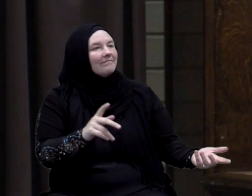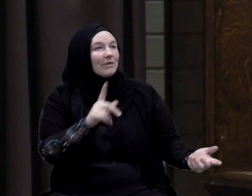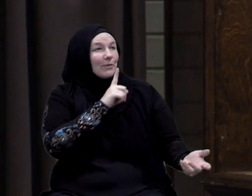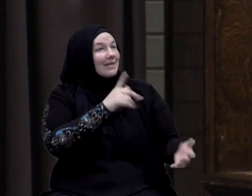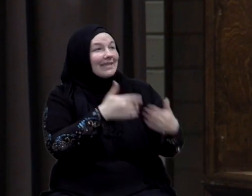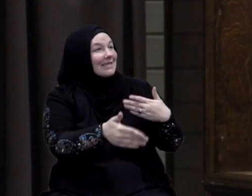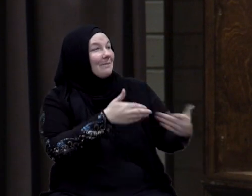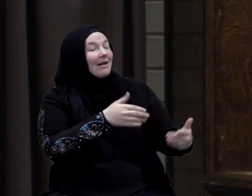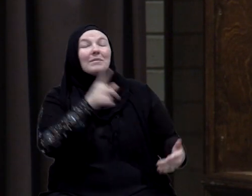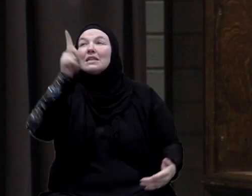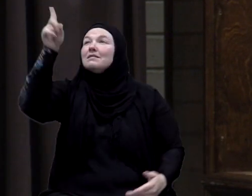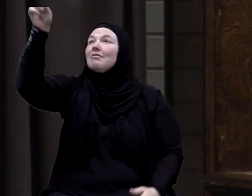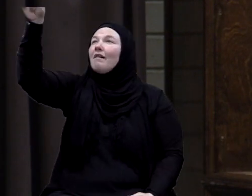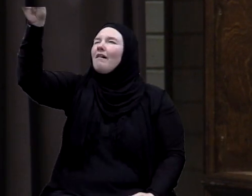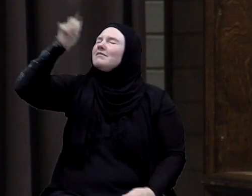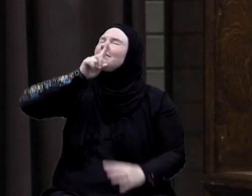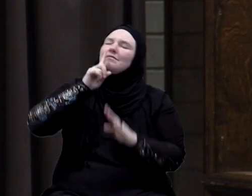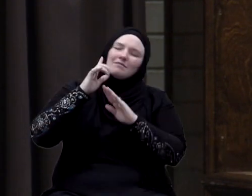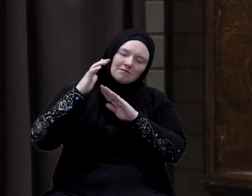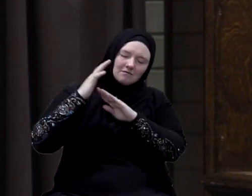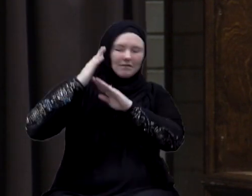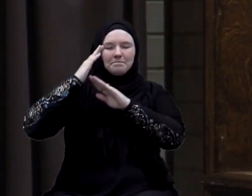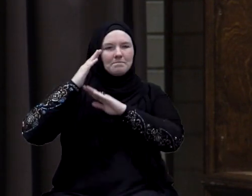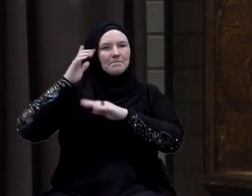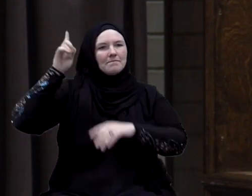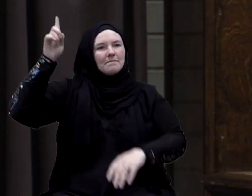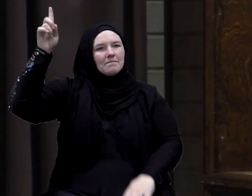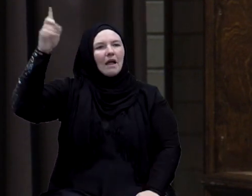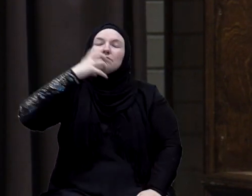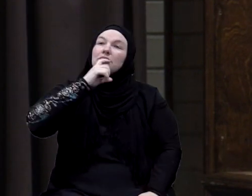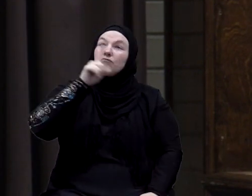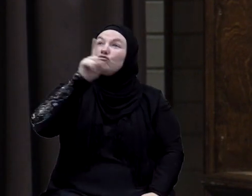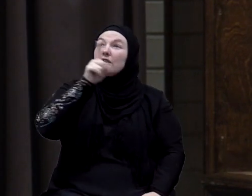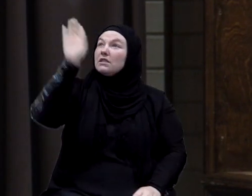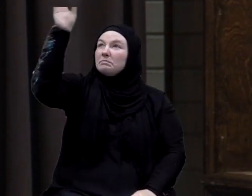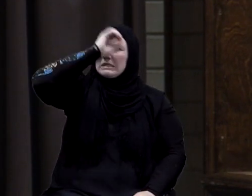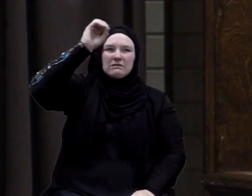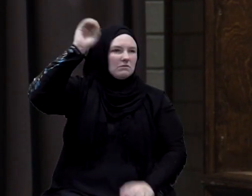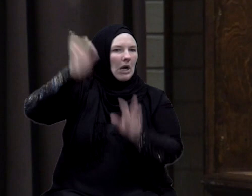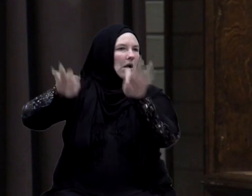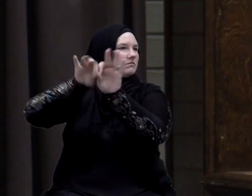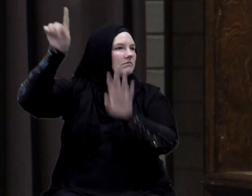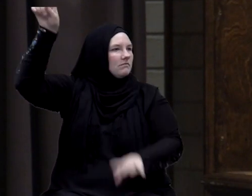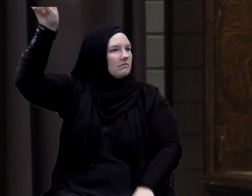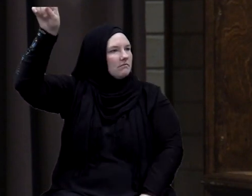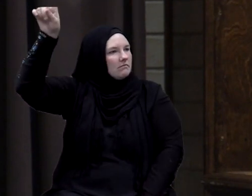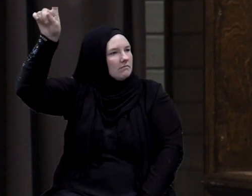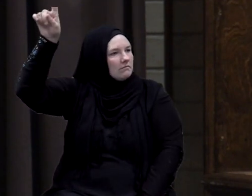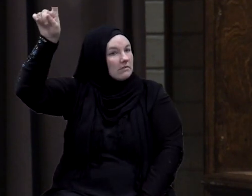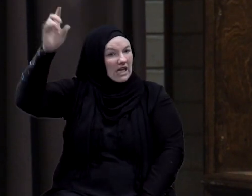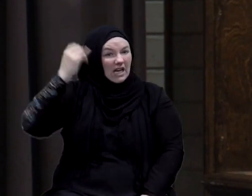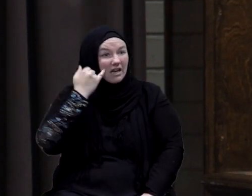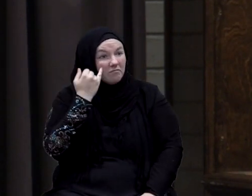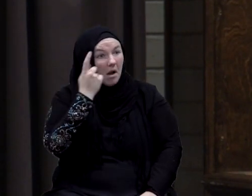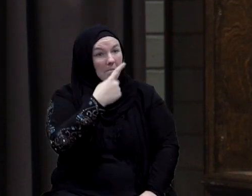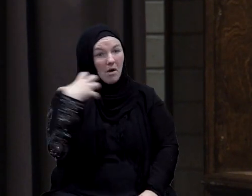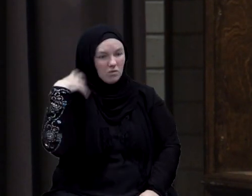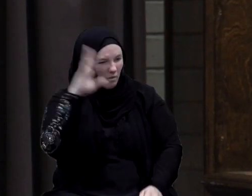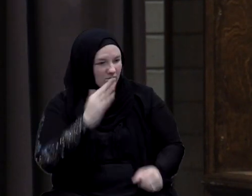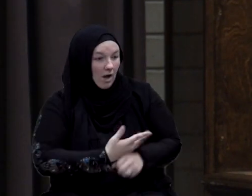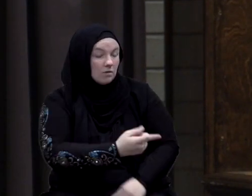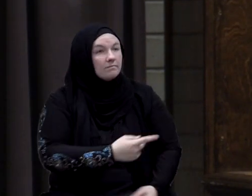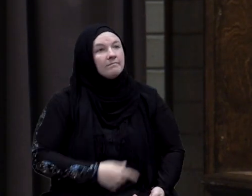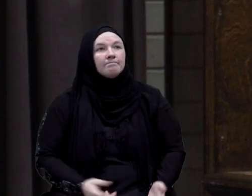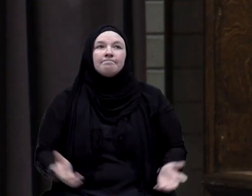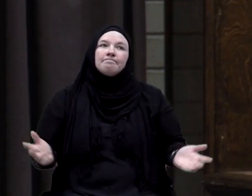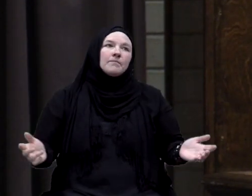Because we believe that Allahu Akbar, he is greater. I don't fear anybody as I fear Allah. I don't